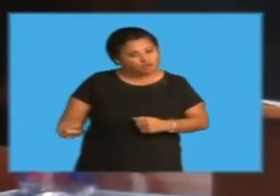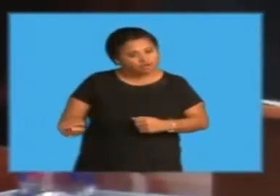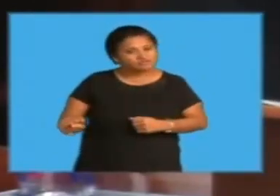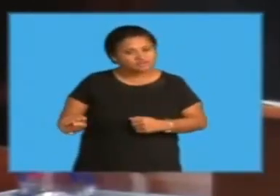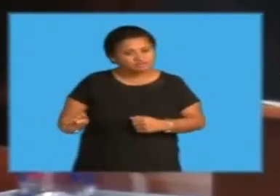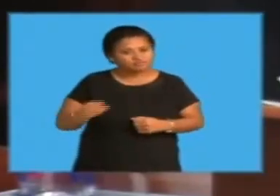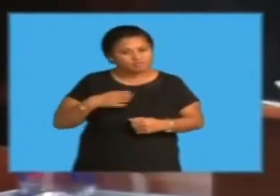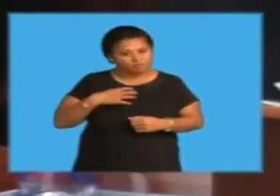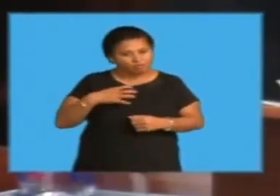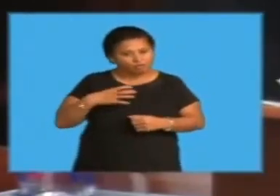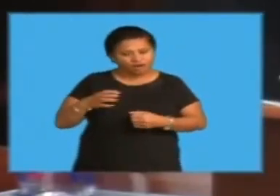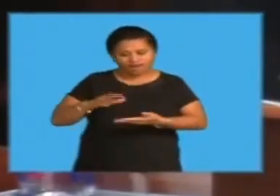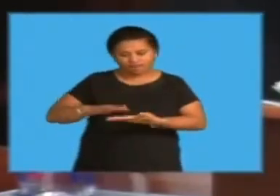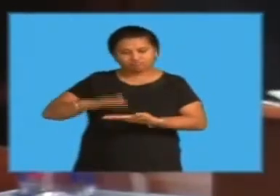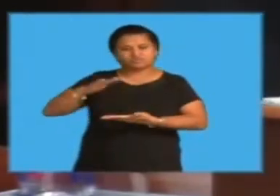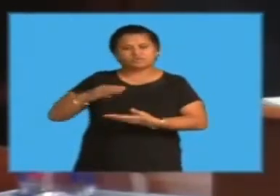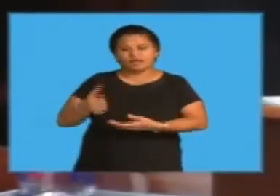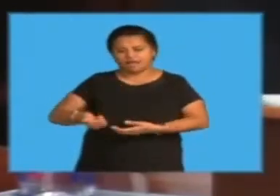increased allowances.